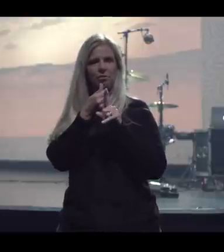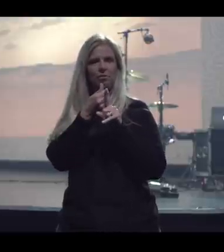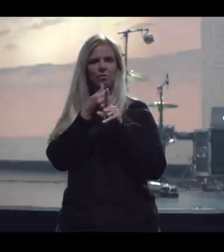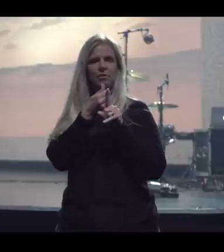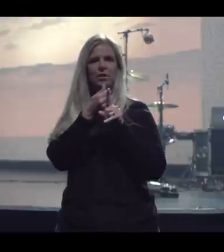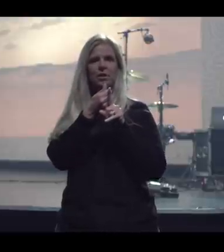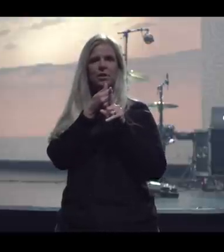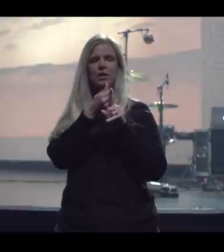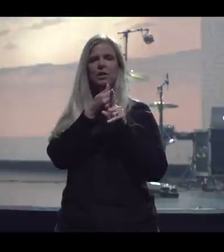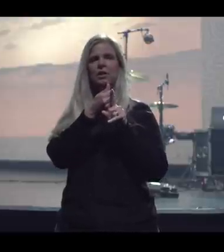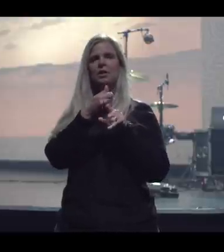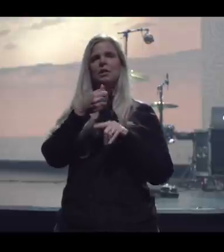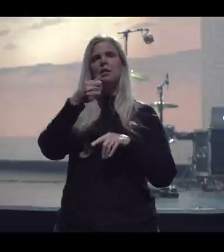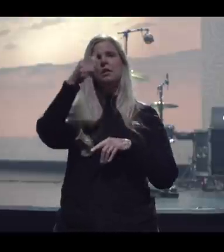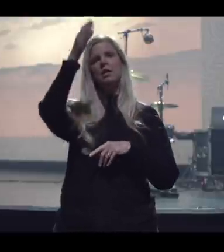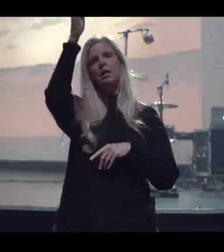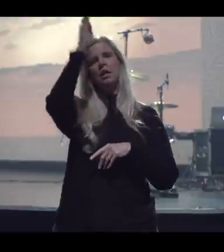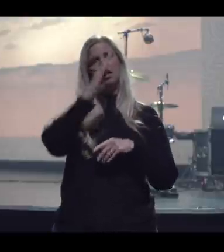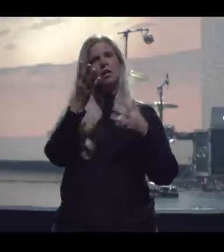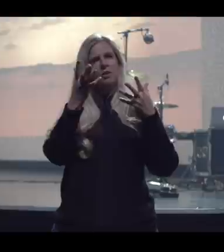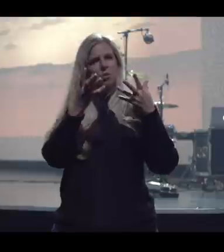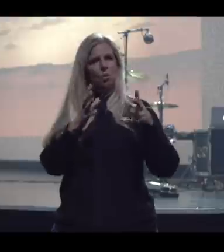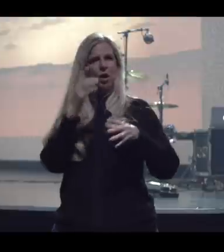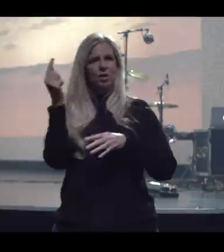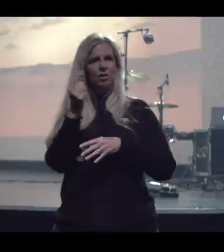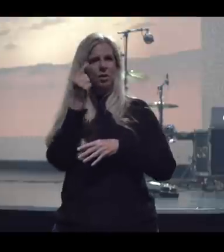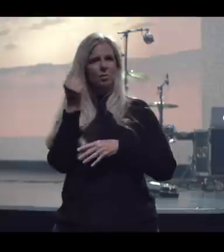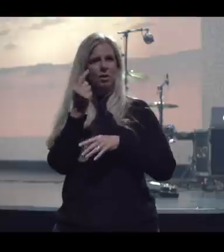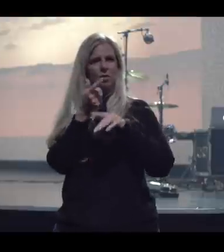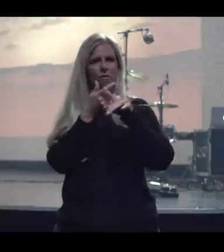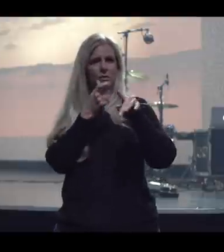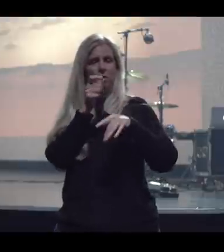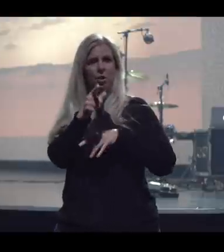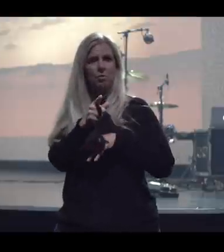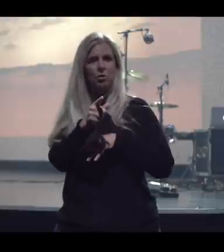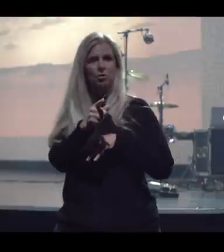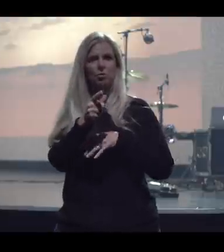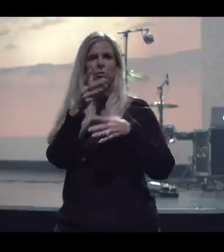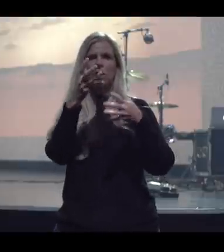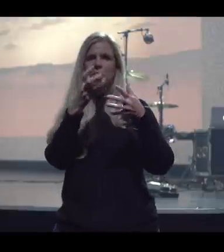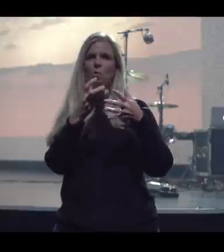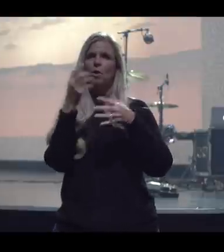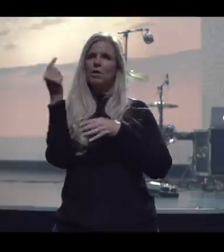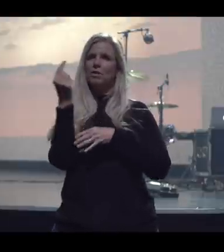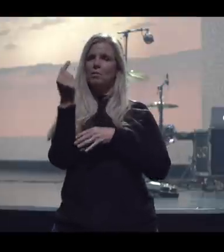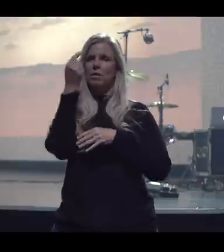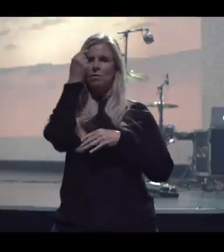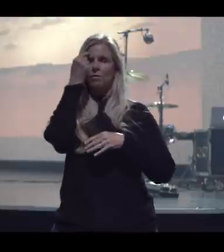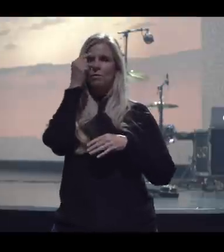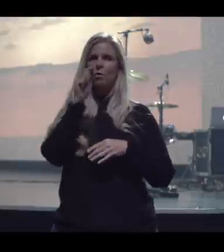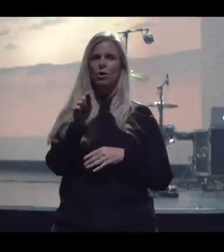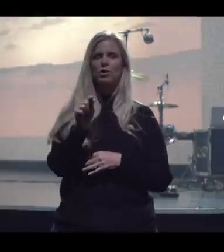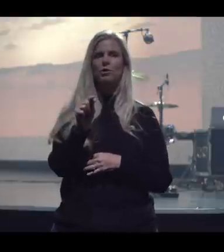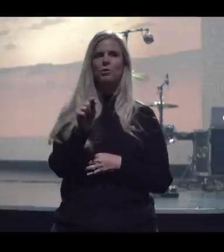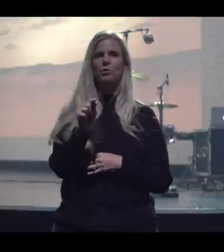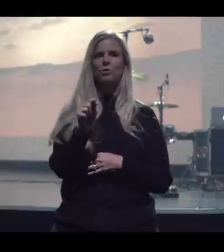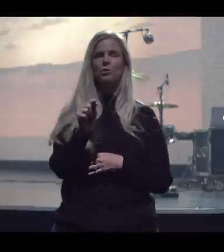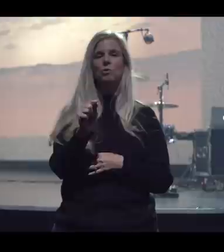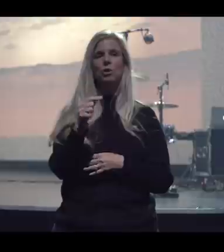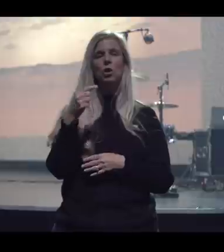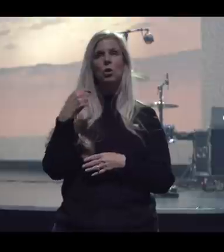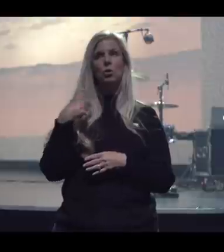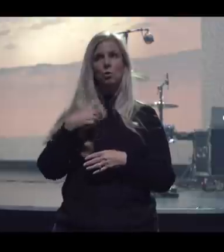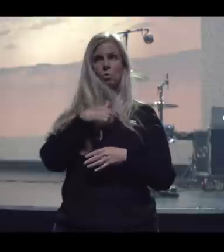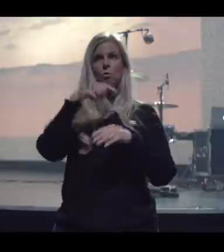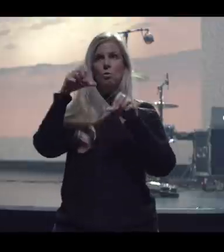God doesn't want something from you. He wants something for you. And the reason we can trust